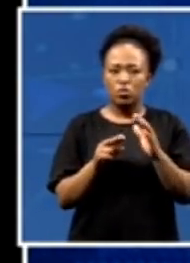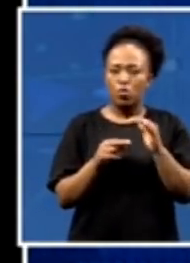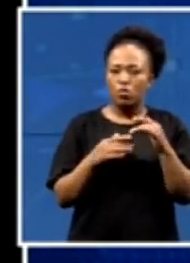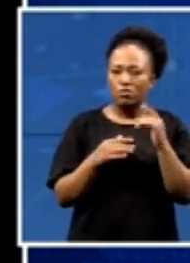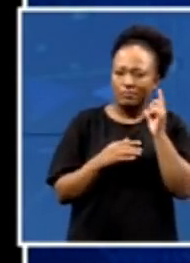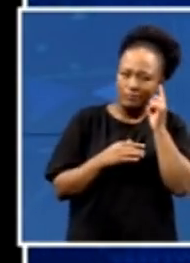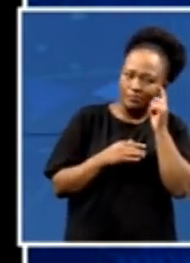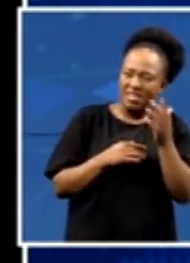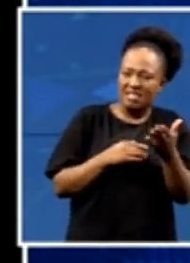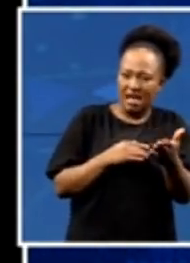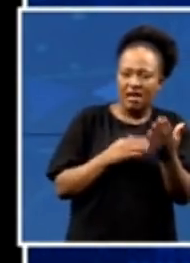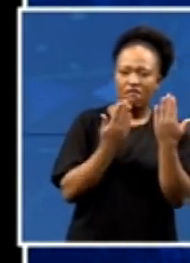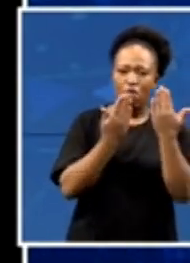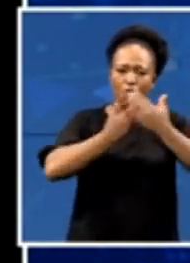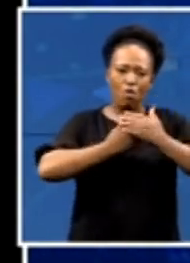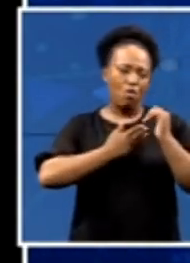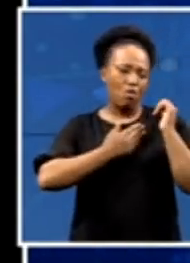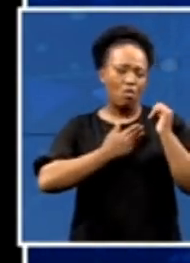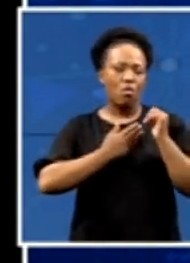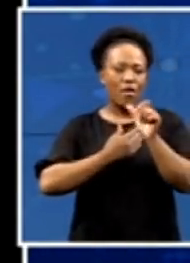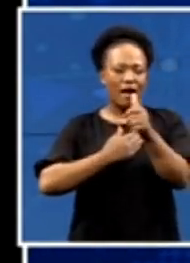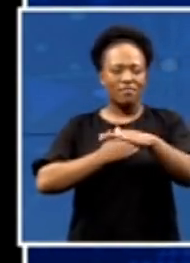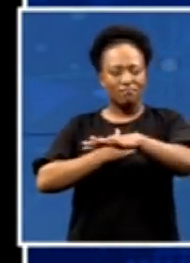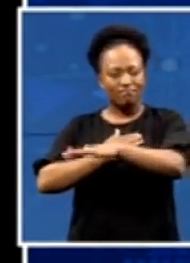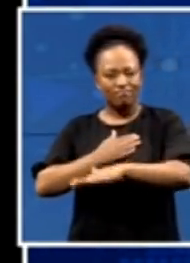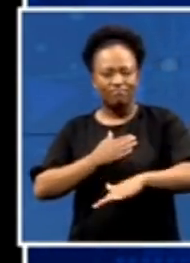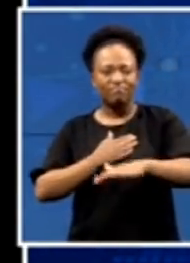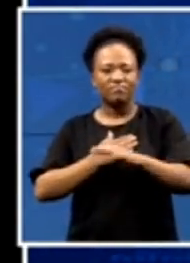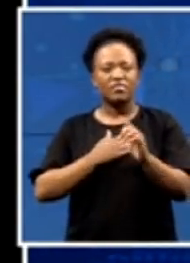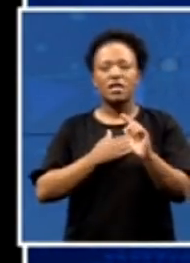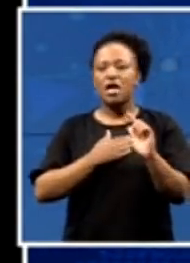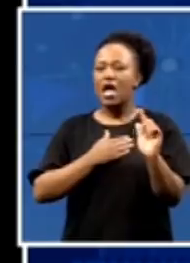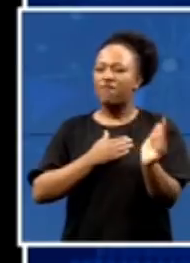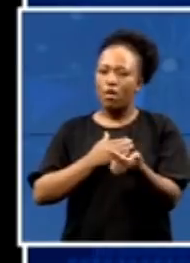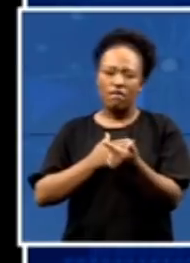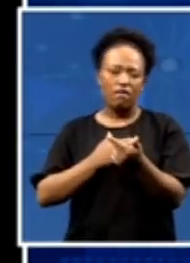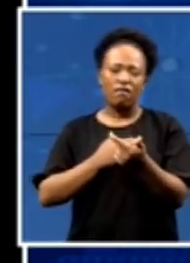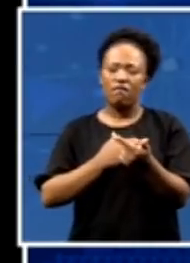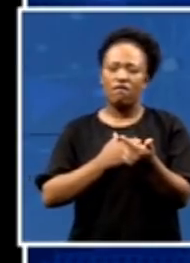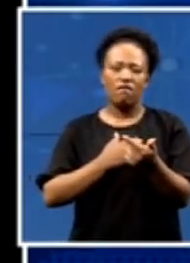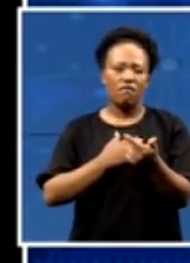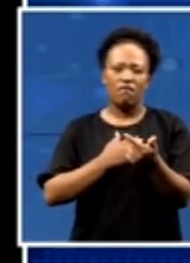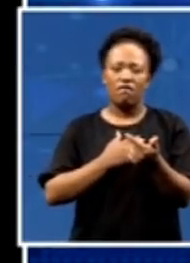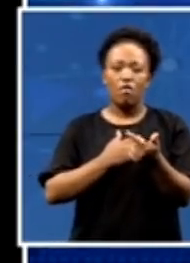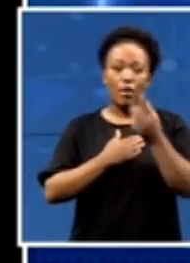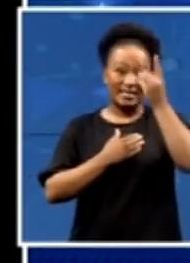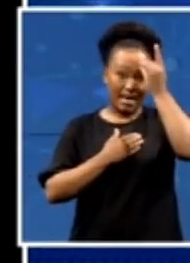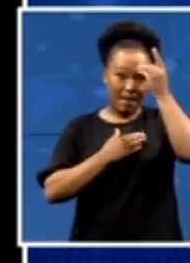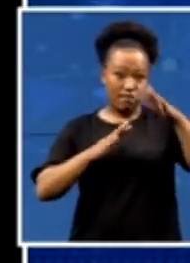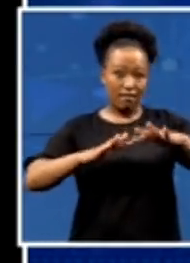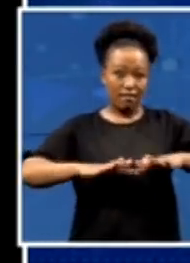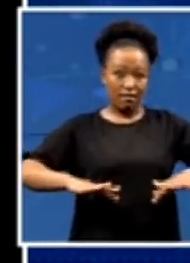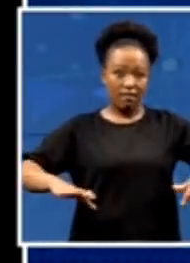areas, one thing is everyone here in KwaZulu-Natal almost, especially Durban, is affected in one way